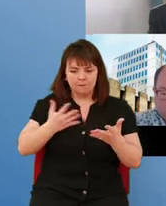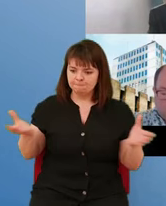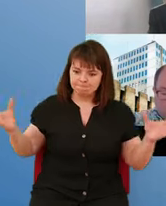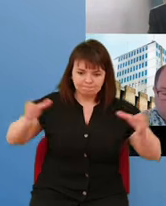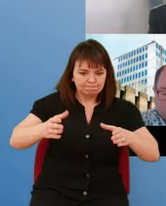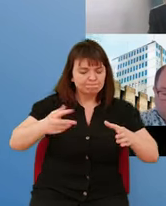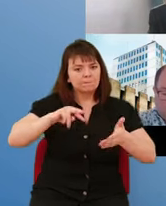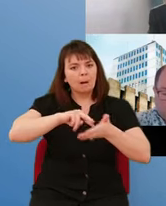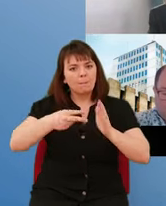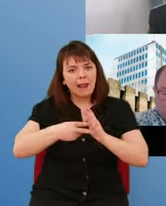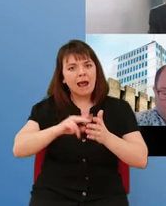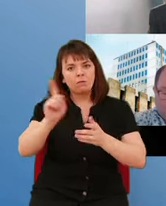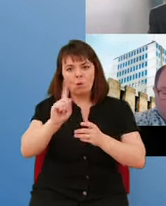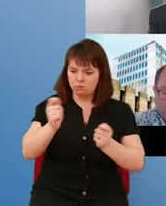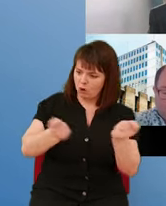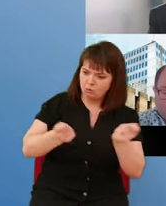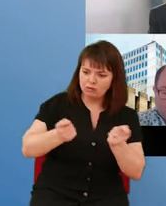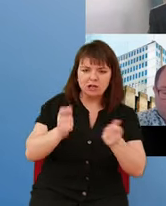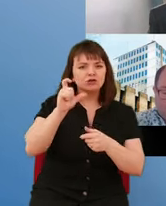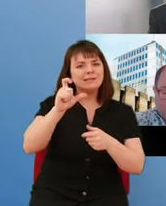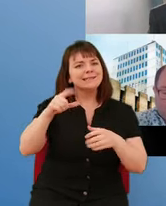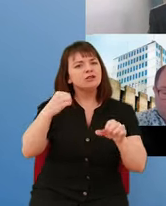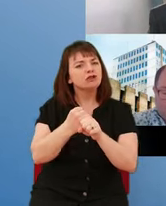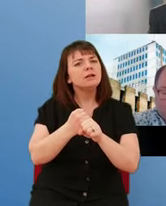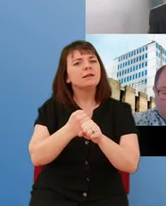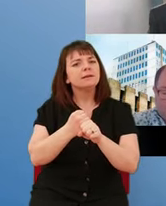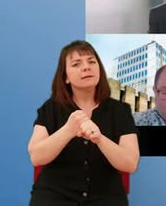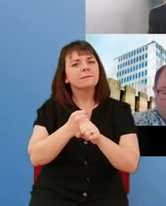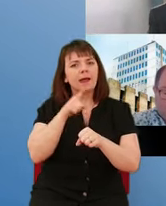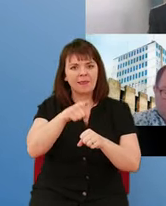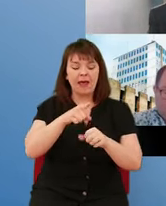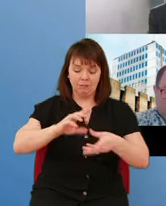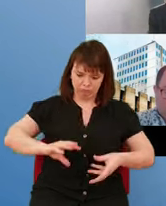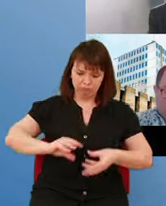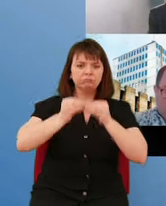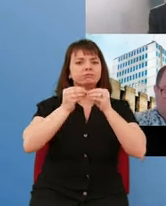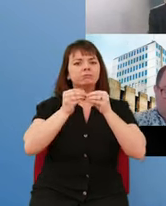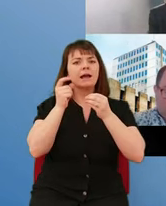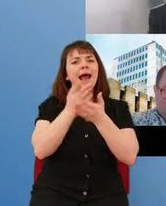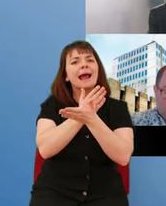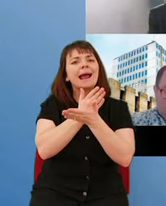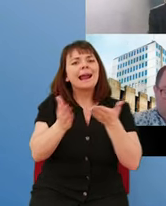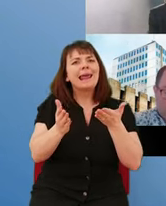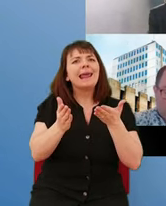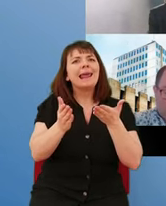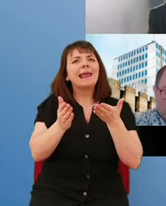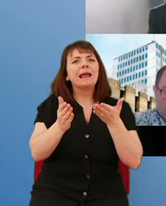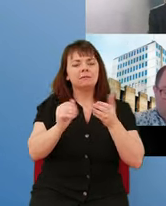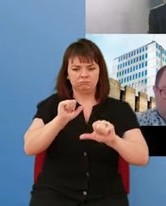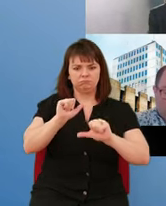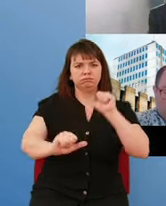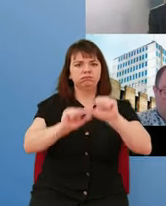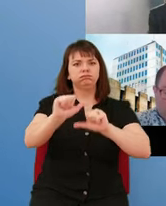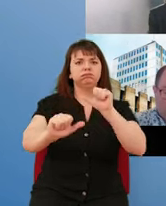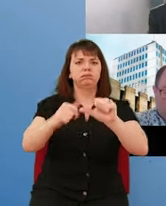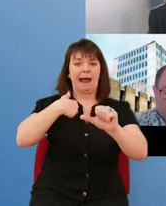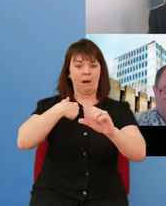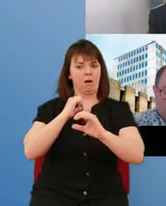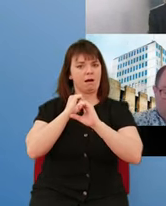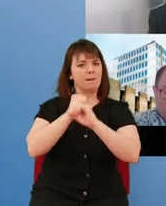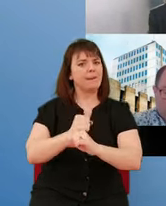clear part of our commitments for next year. May I just ask if there's anything additional that Fiona